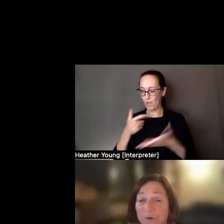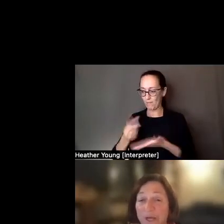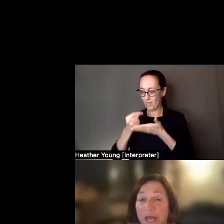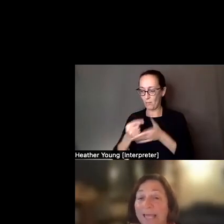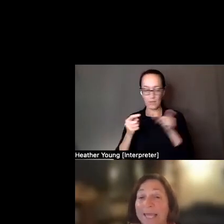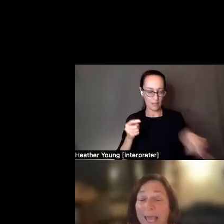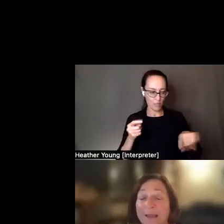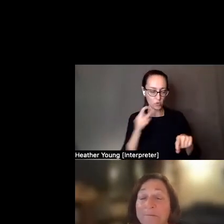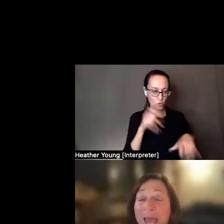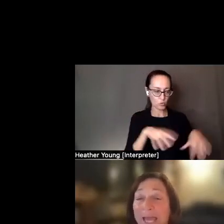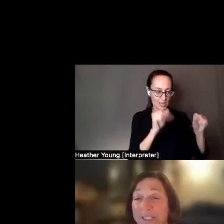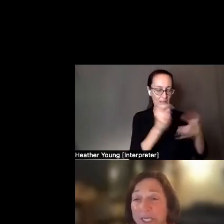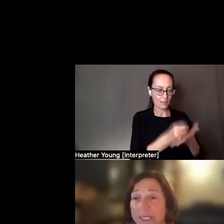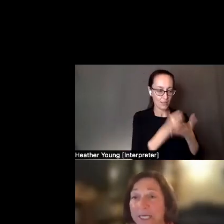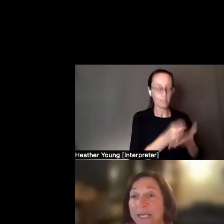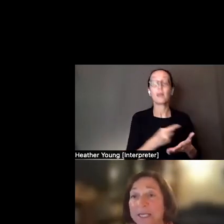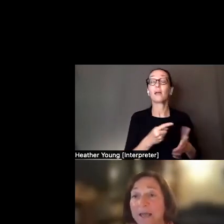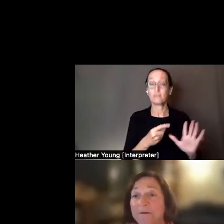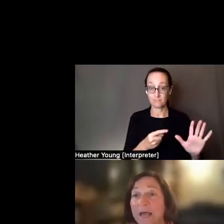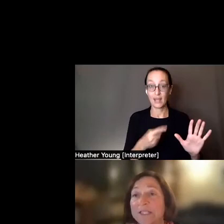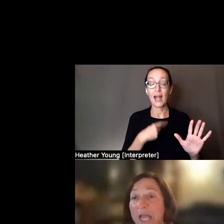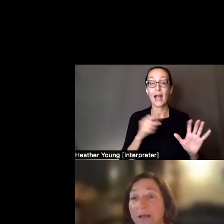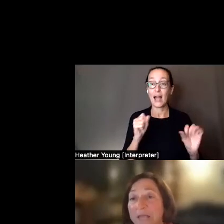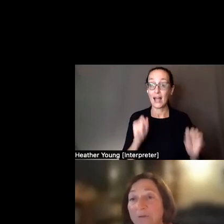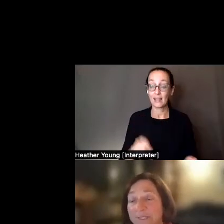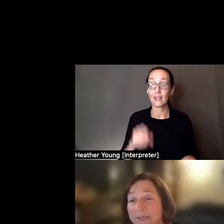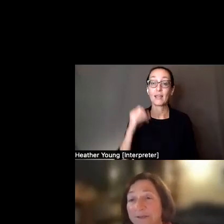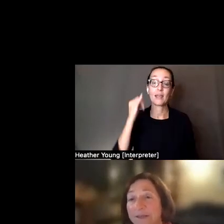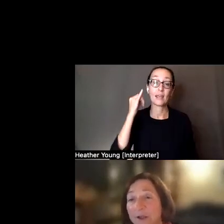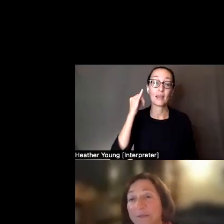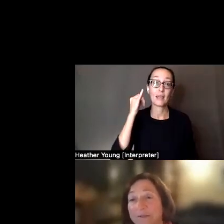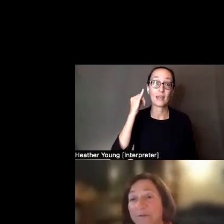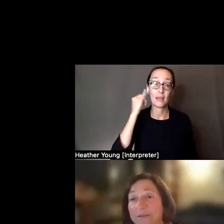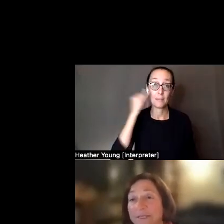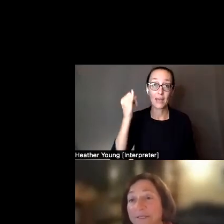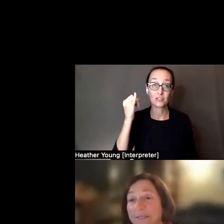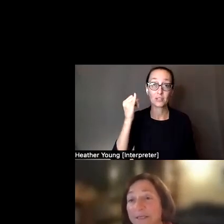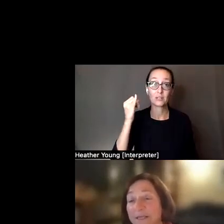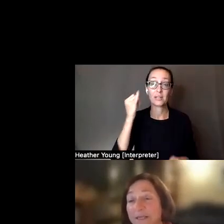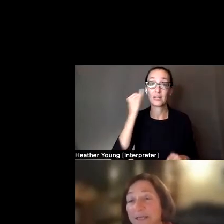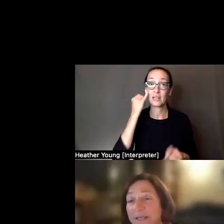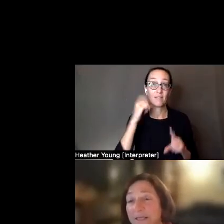do. I can't imagine a child not receiving therapy services.